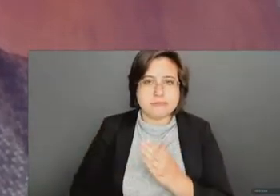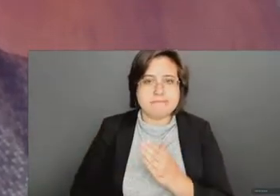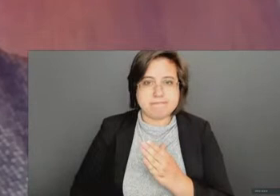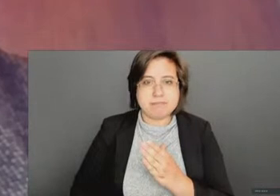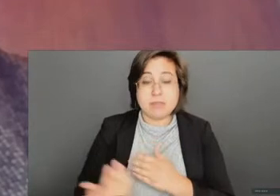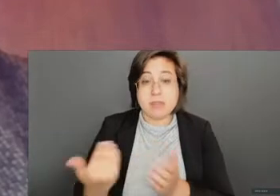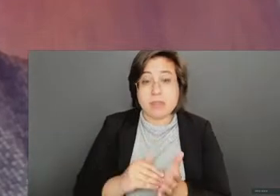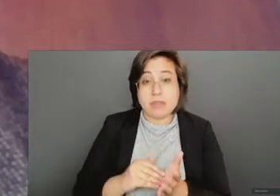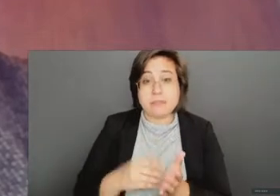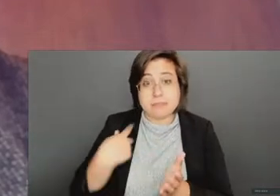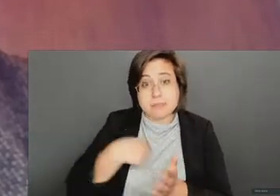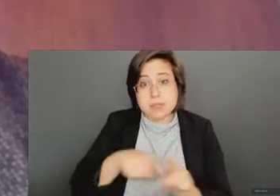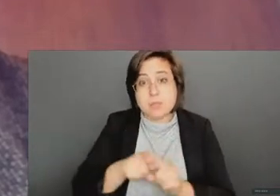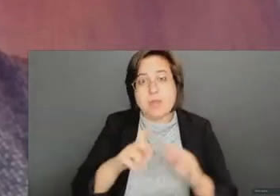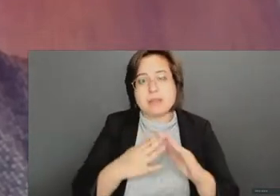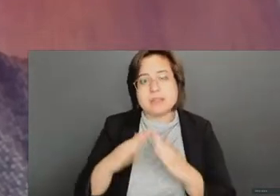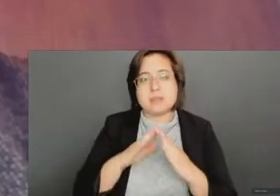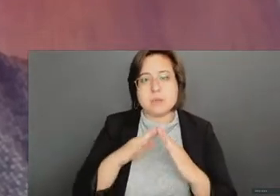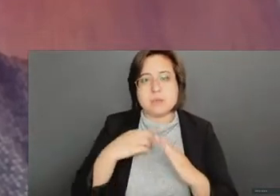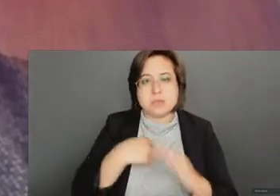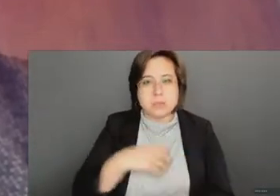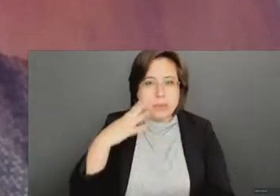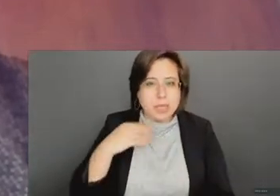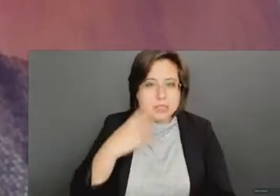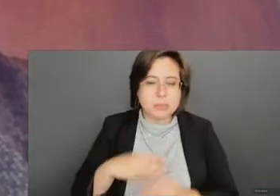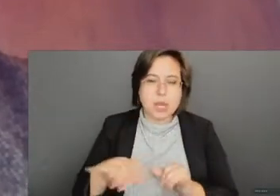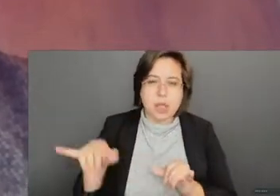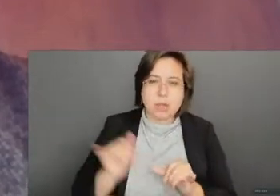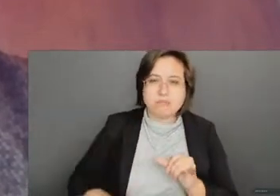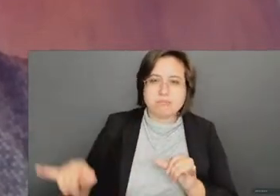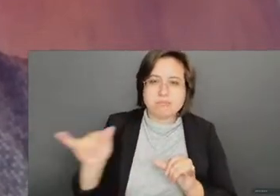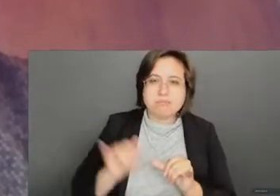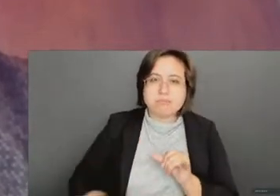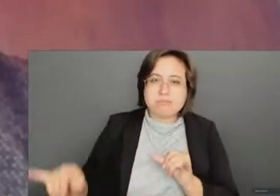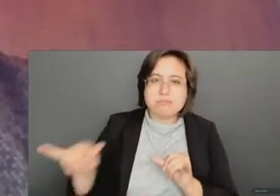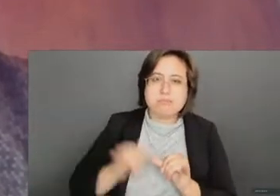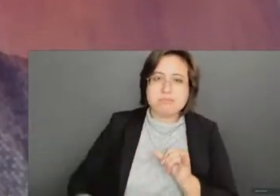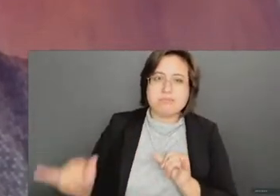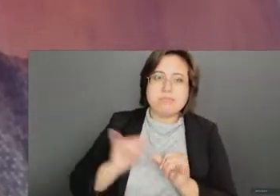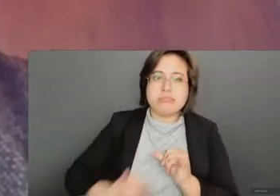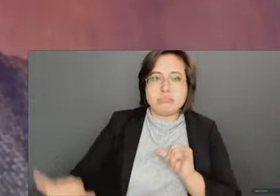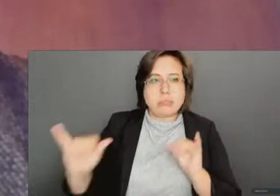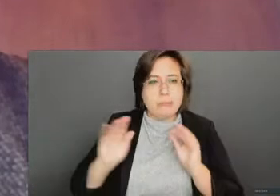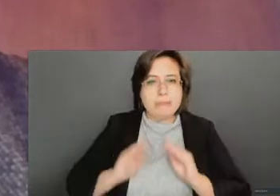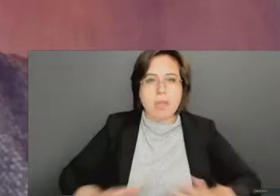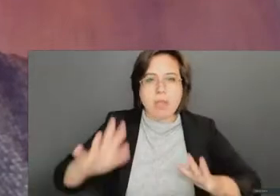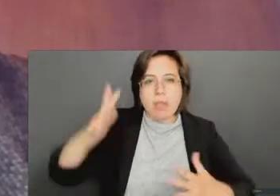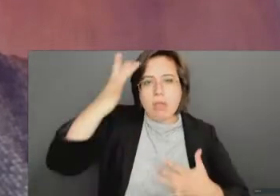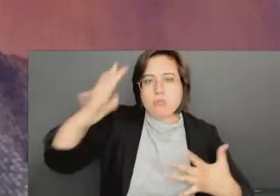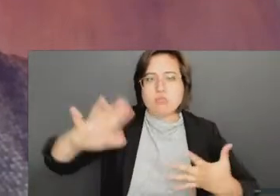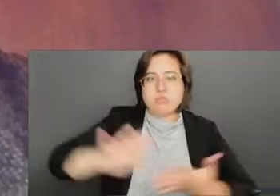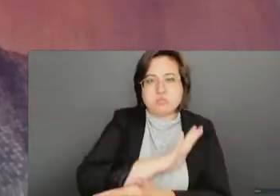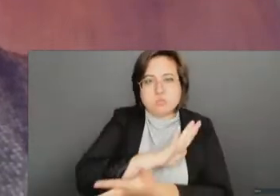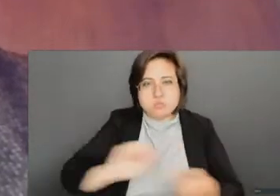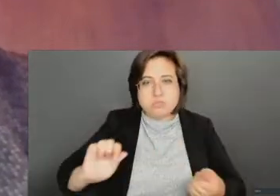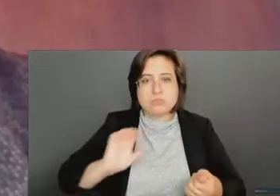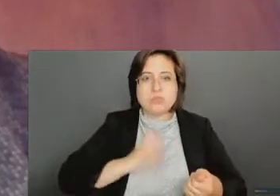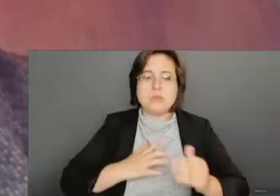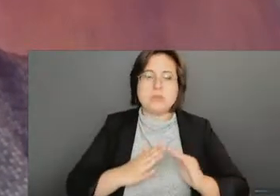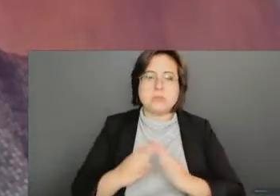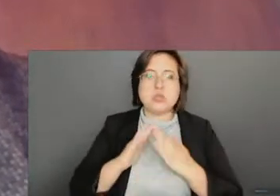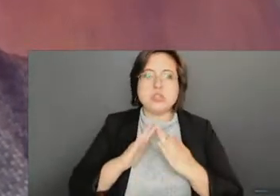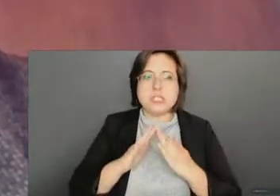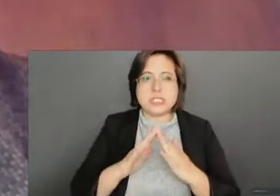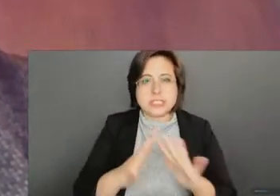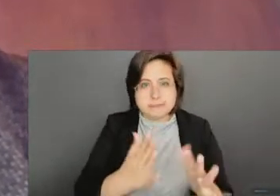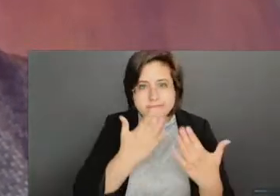a community are facing a repetitive history of a viral pandemic that is destroying our community. Gracias